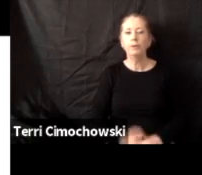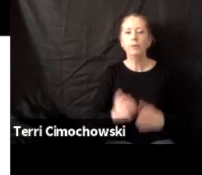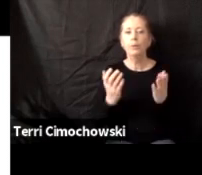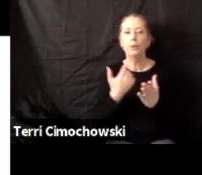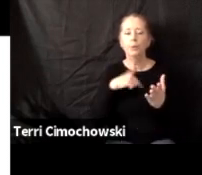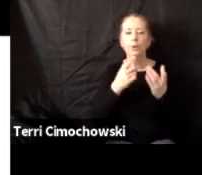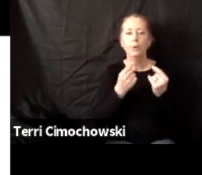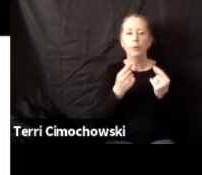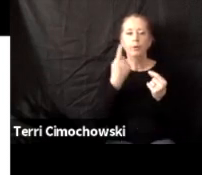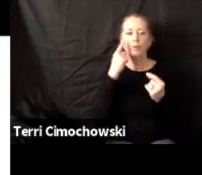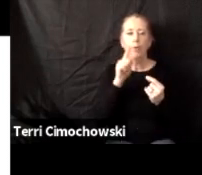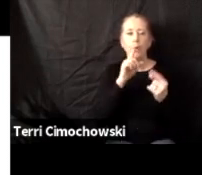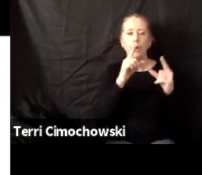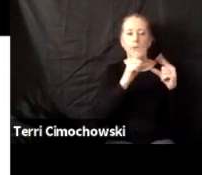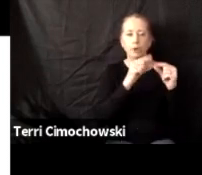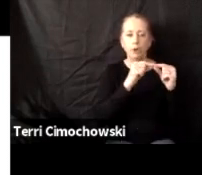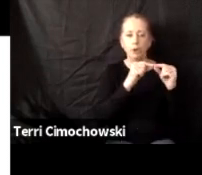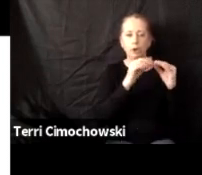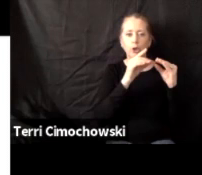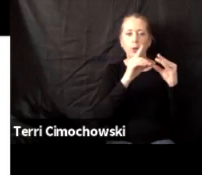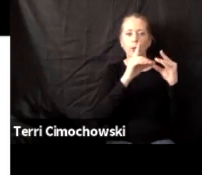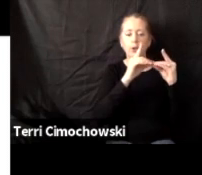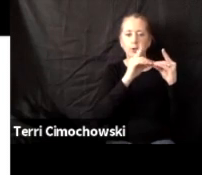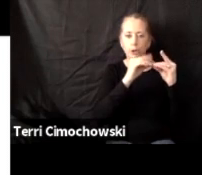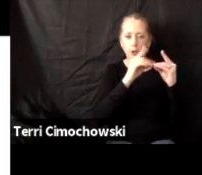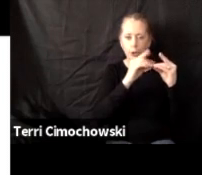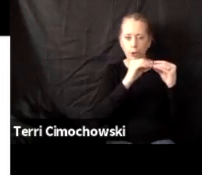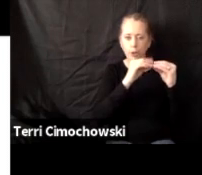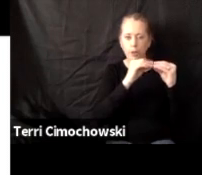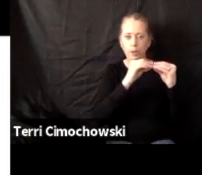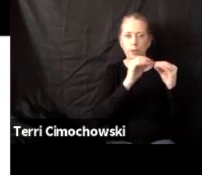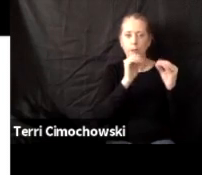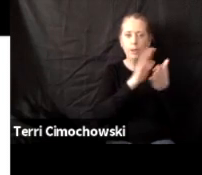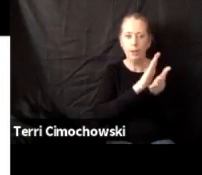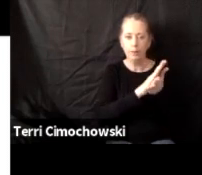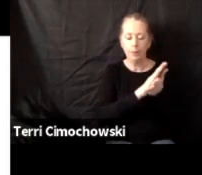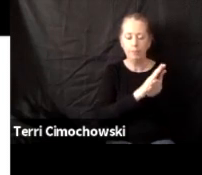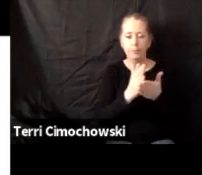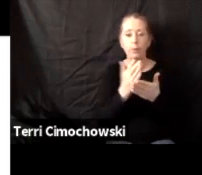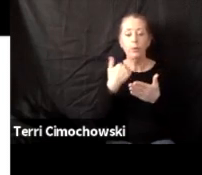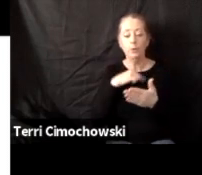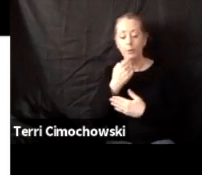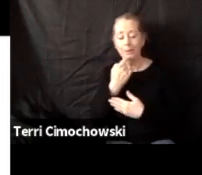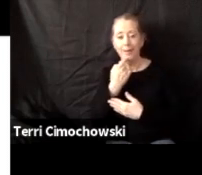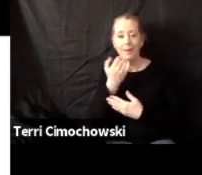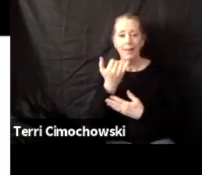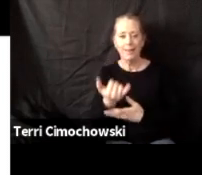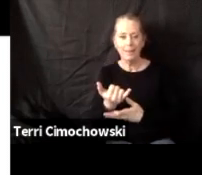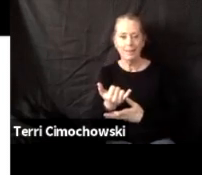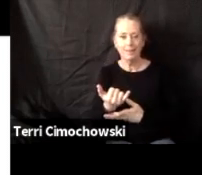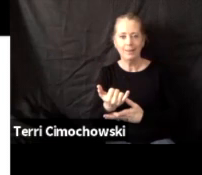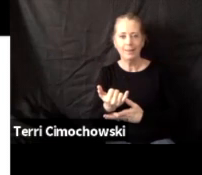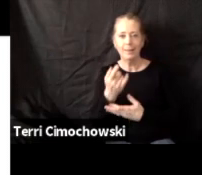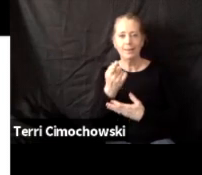moving forward? So as it's stated in the communication, this is this